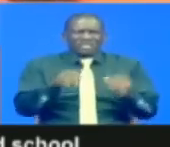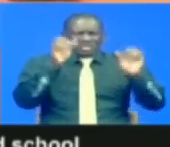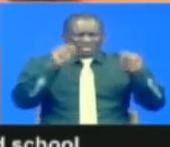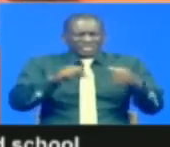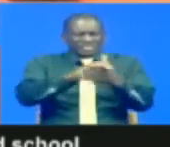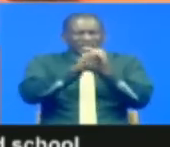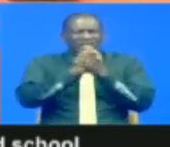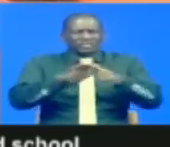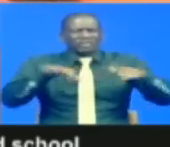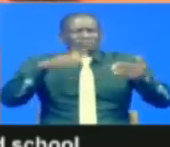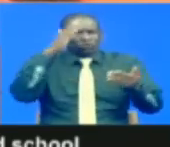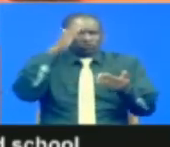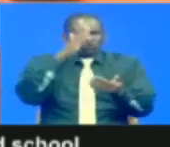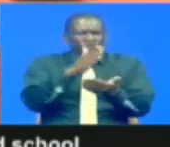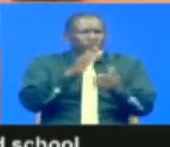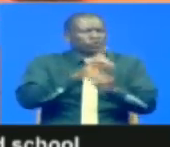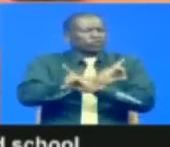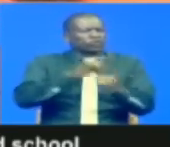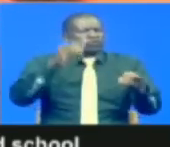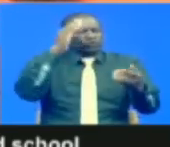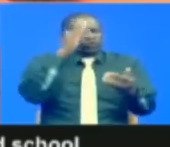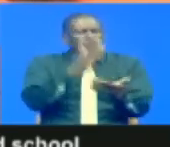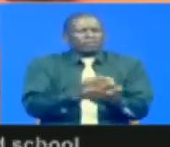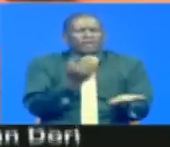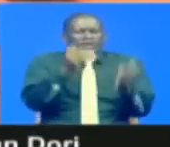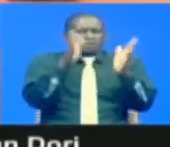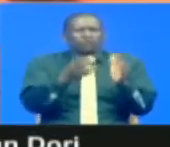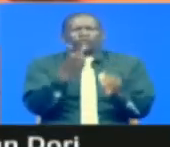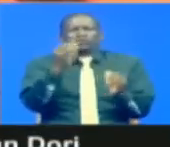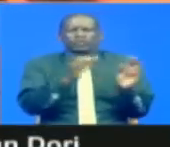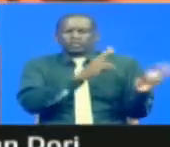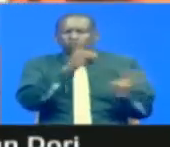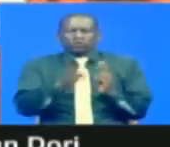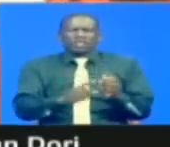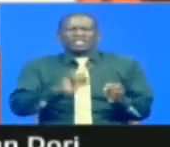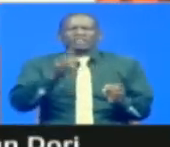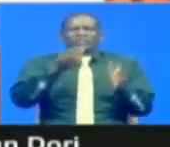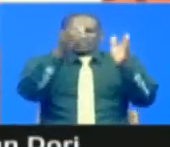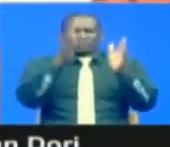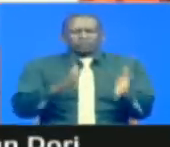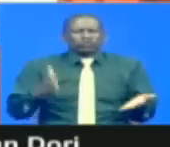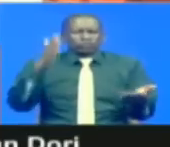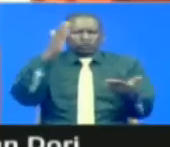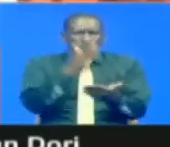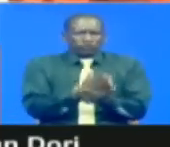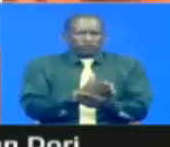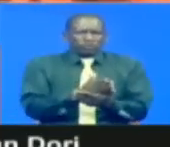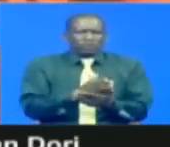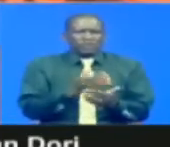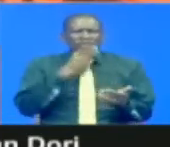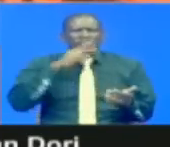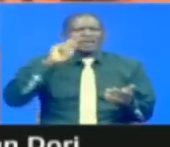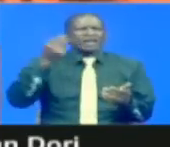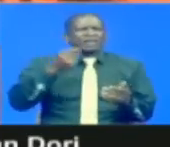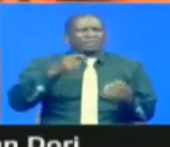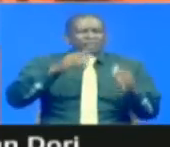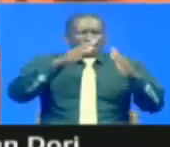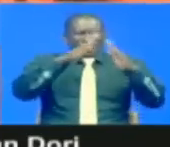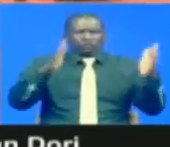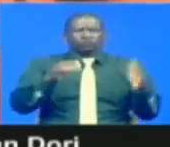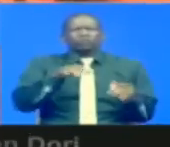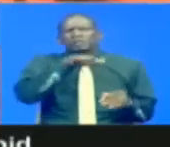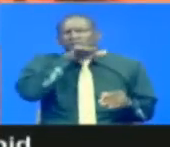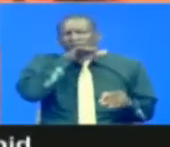about endorsing anyone for 2022, the first person to be endorsed on the steps of Harambe House would have been Raila